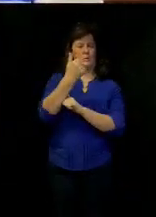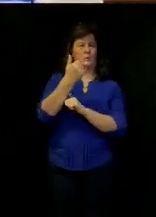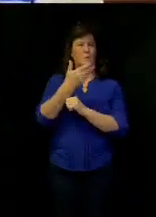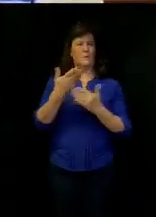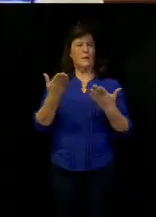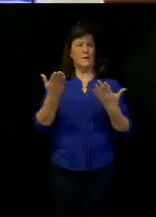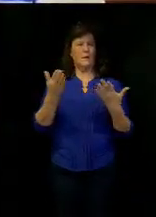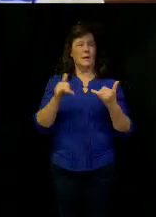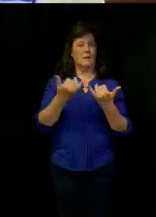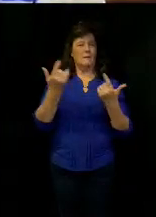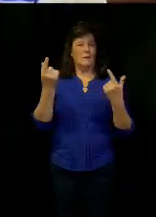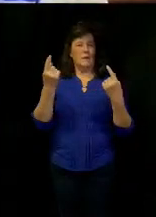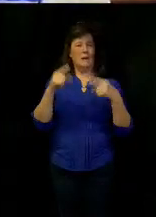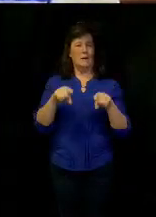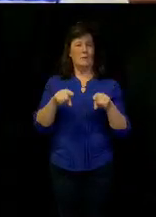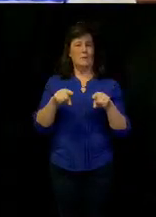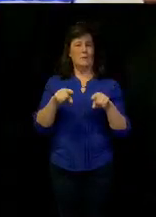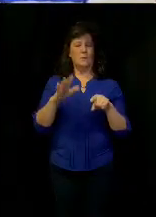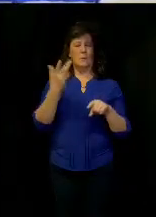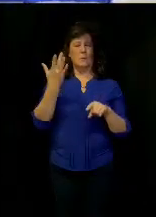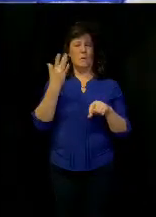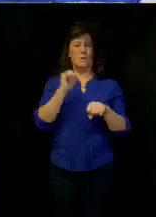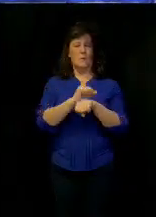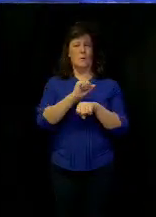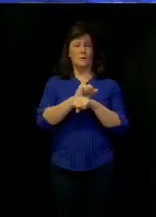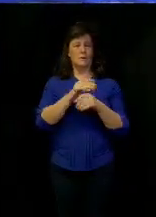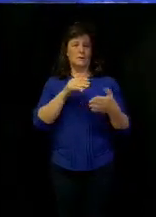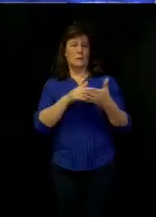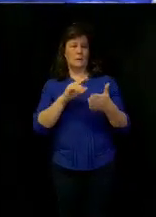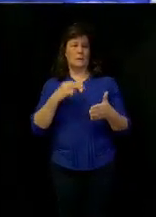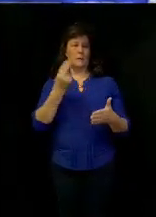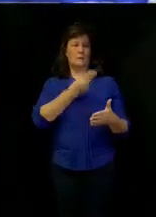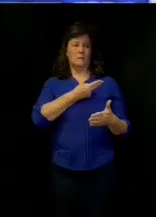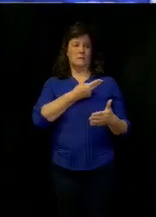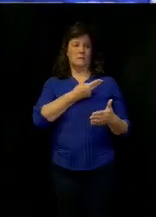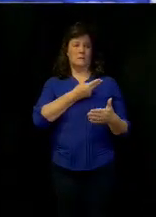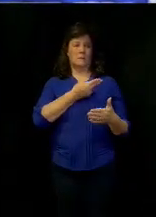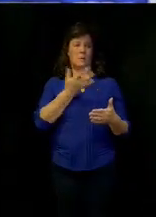The main culprit of why we don't walk in victory.